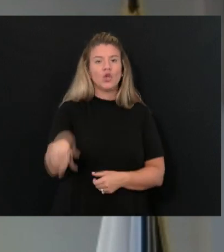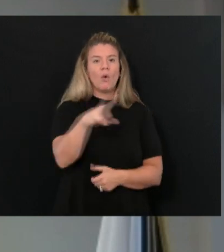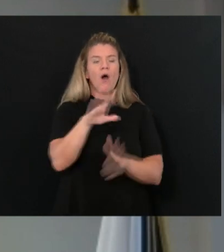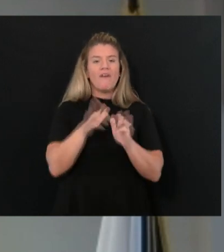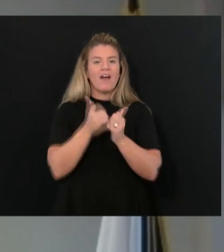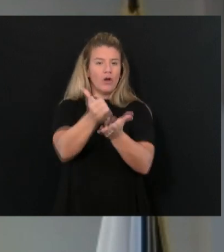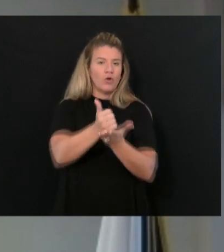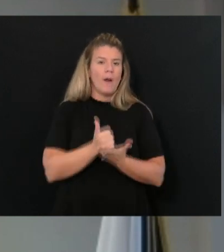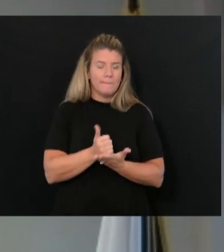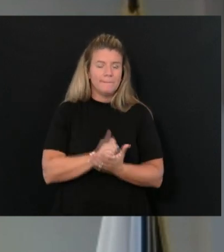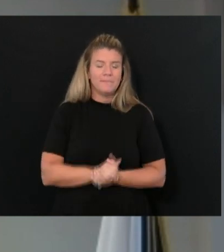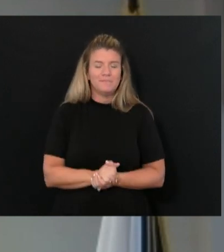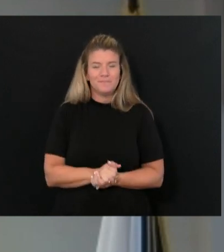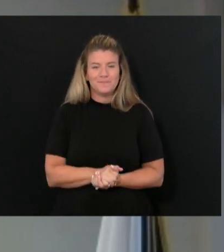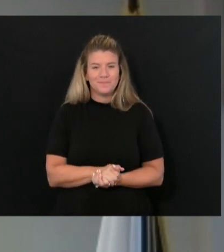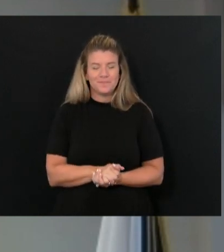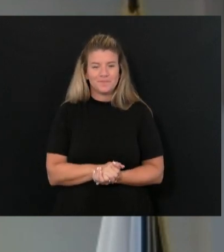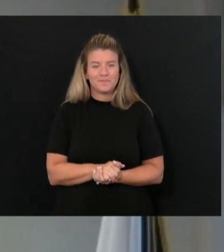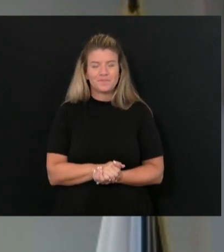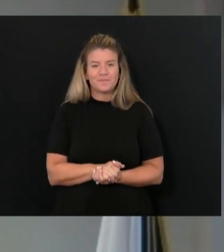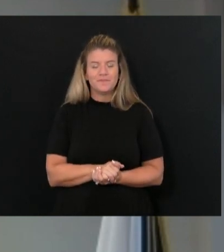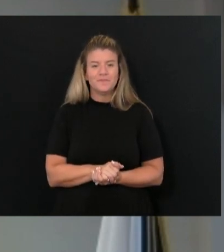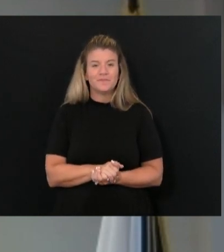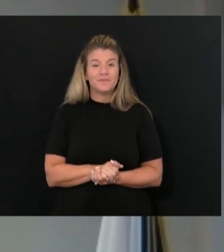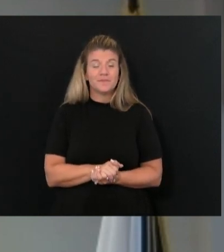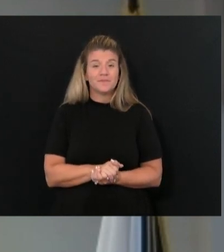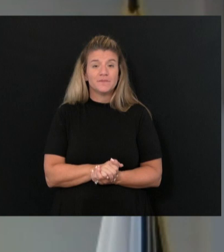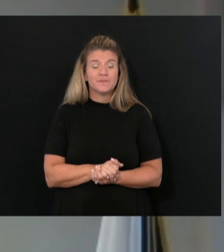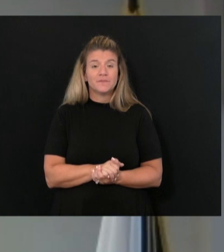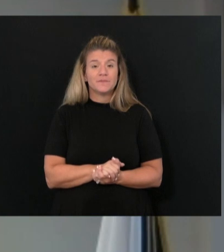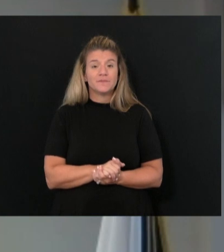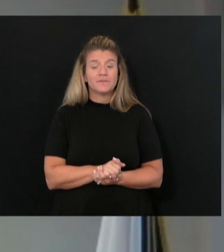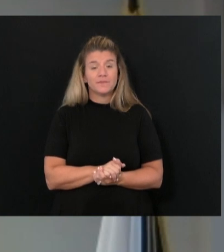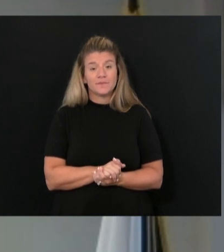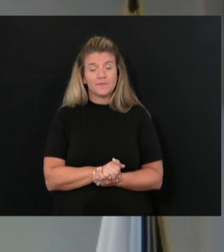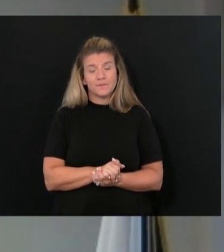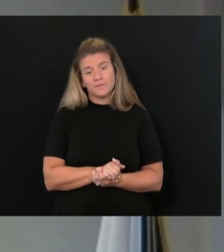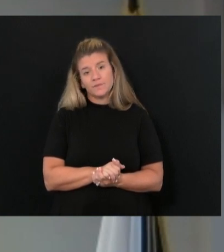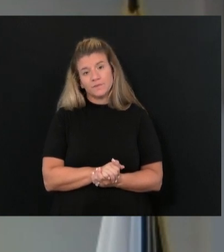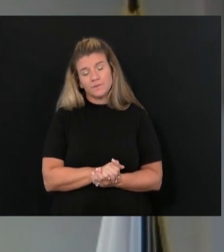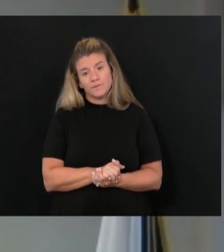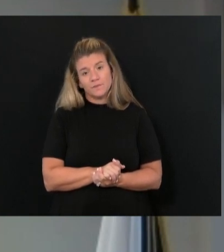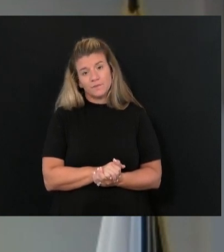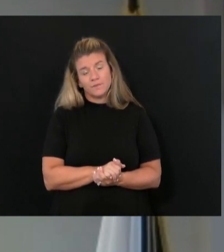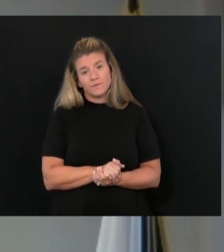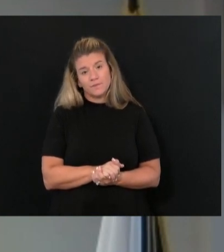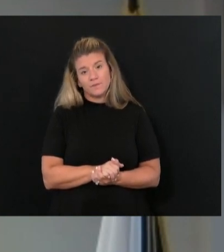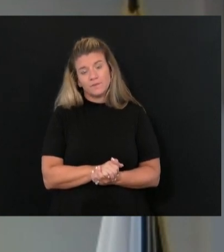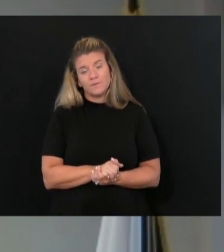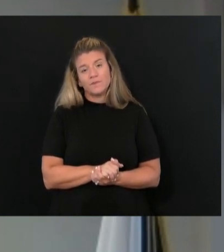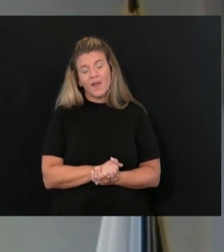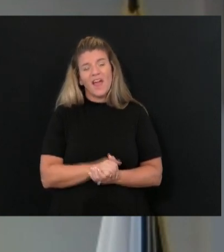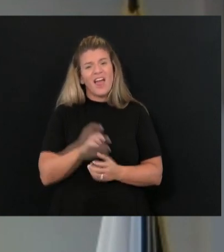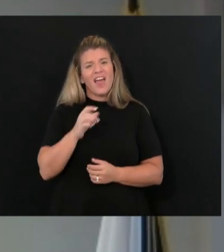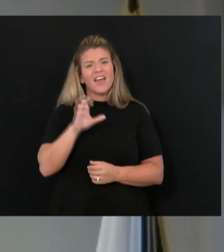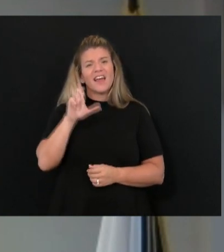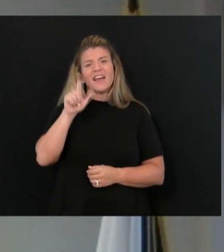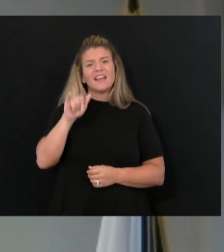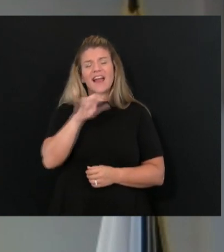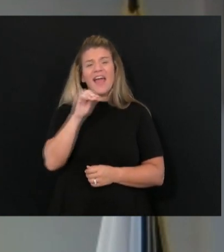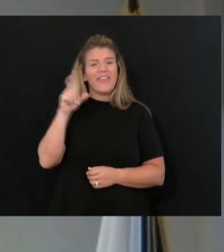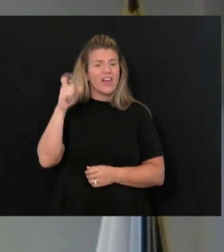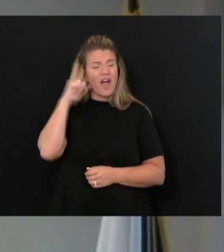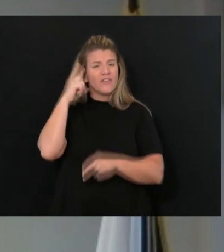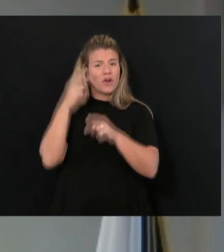out there. Let me talk a minute about the county alert system. Clay mentioned that, the governor mentioned that. You will